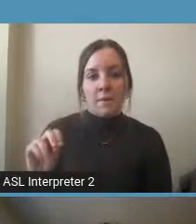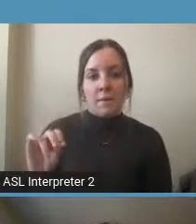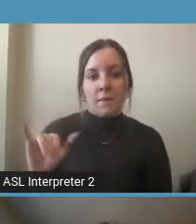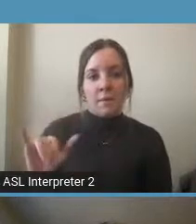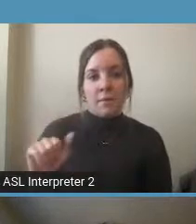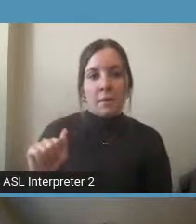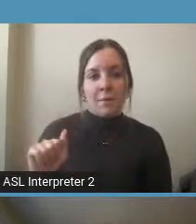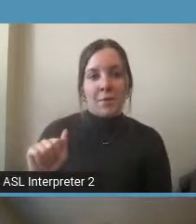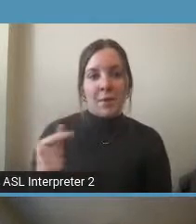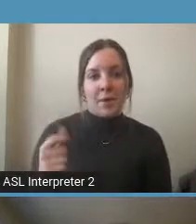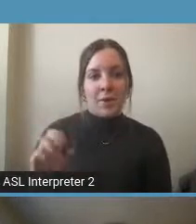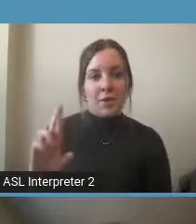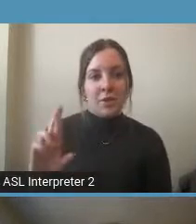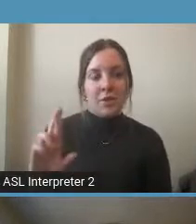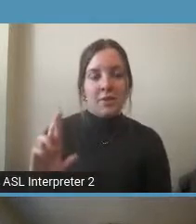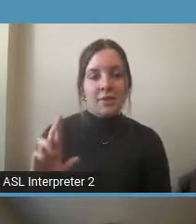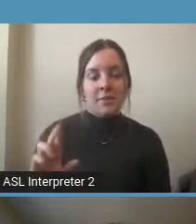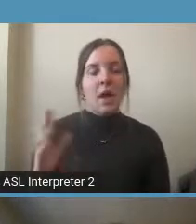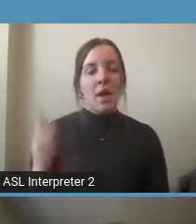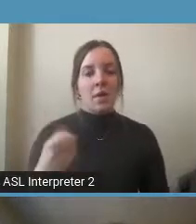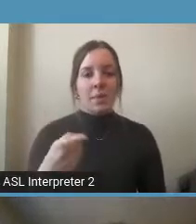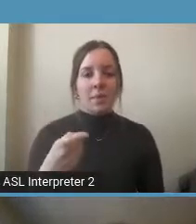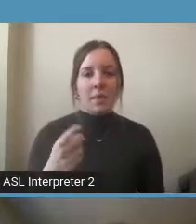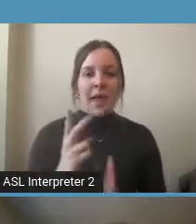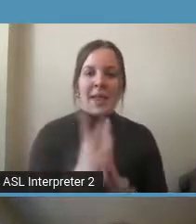oh, here's my movie. I'm going to show it to you now.